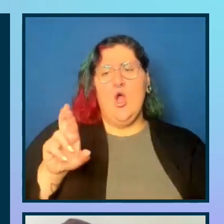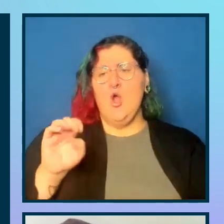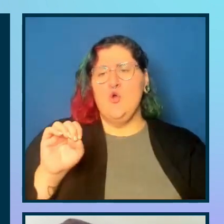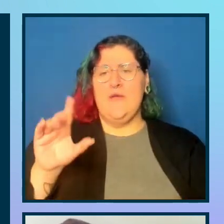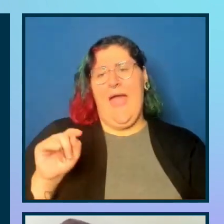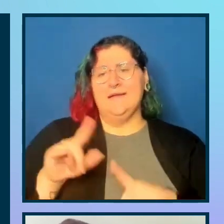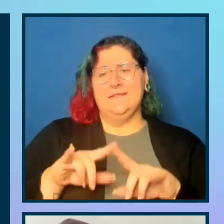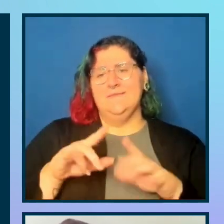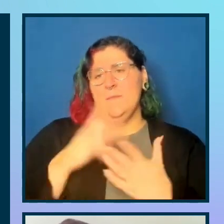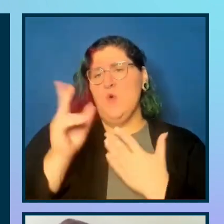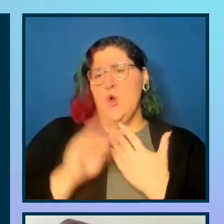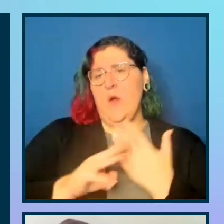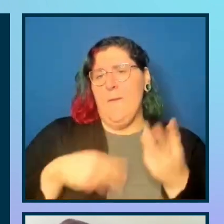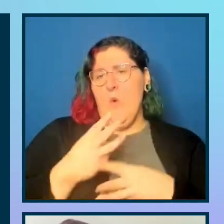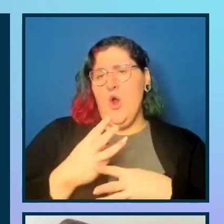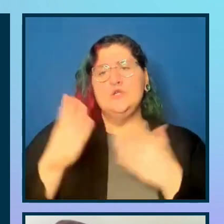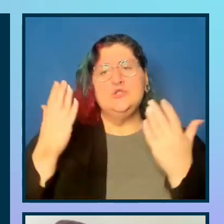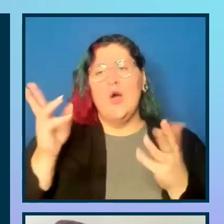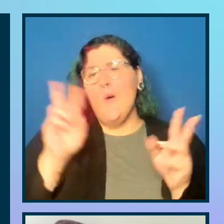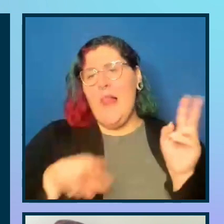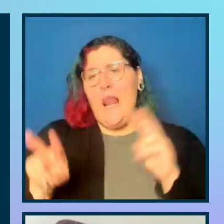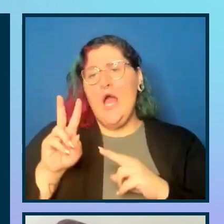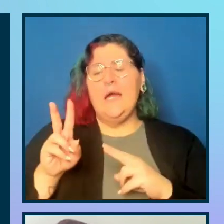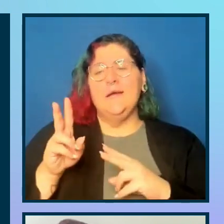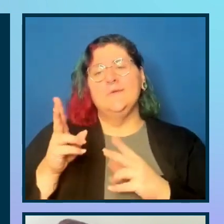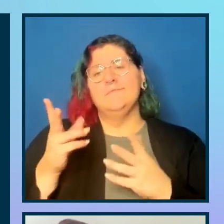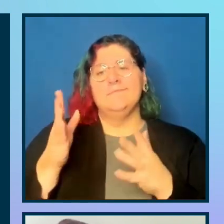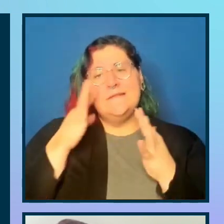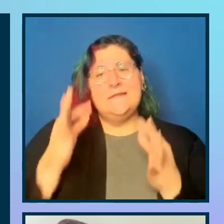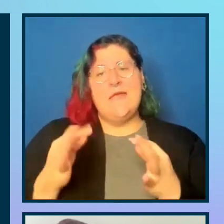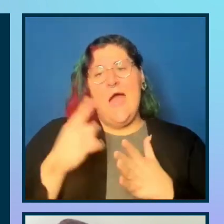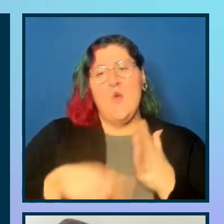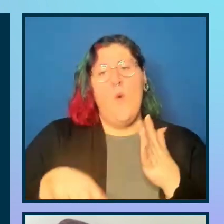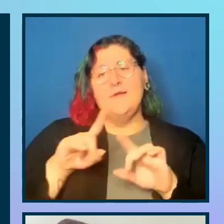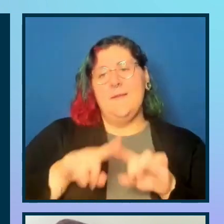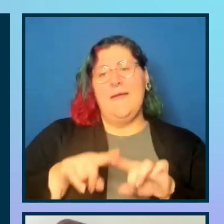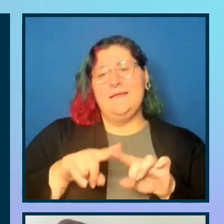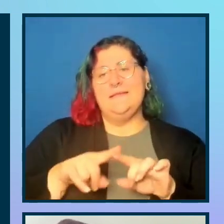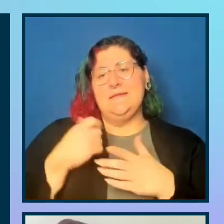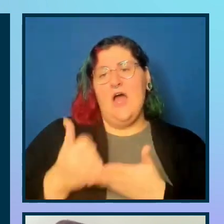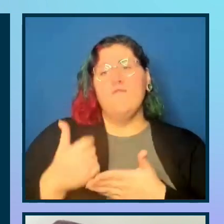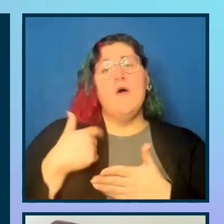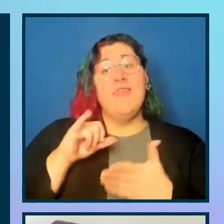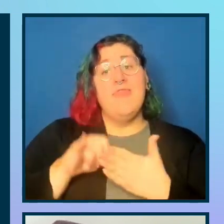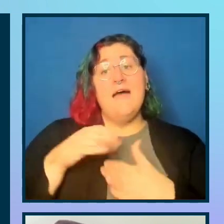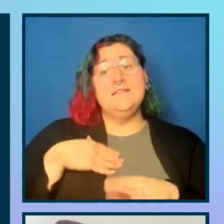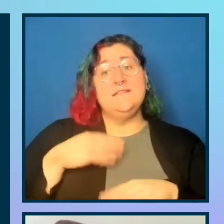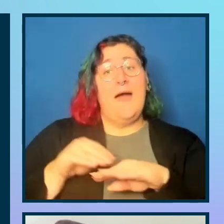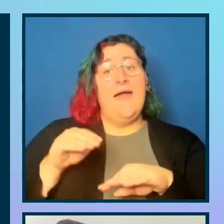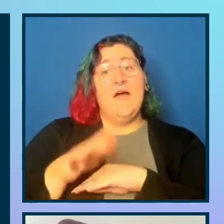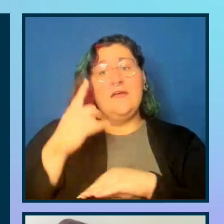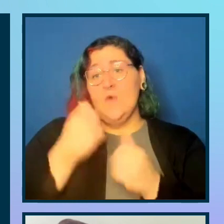look and peruse those packaged JSON files to determine what dependencies. I actually advise that for anybody as well. When you're